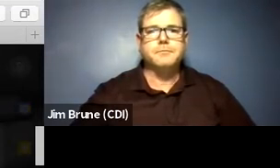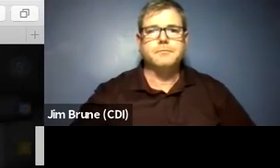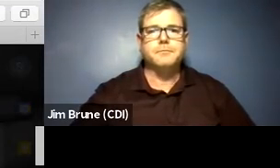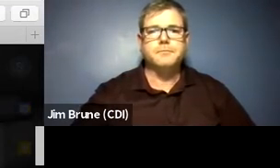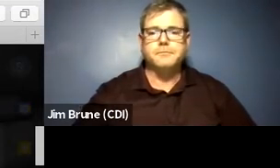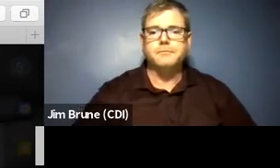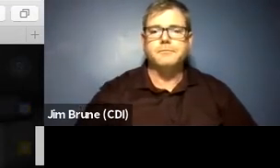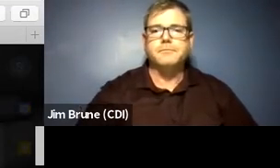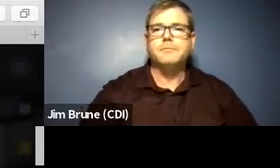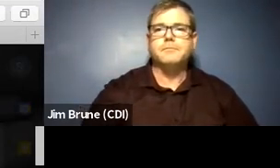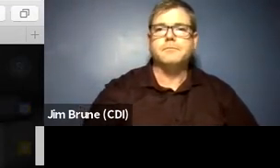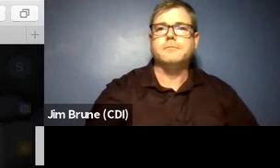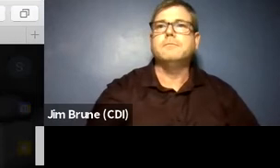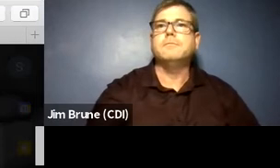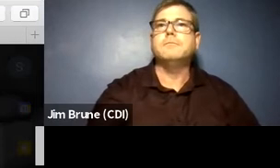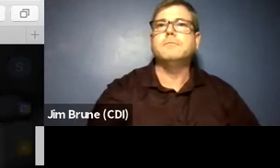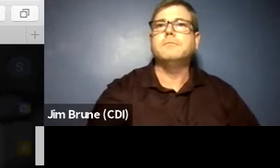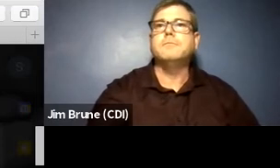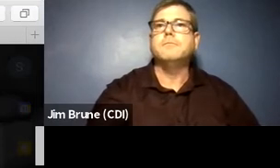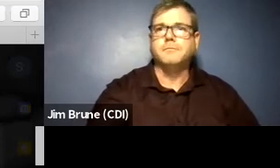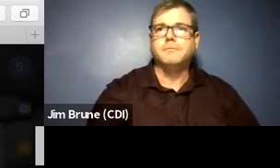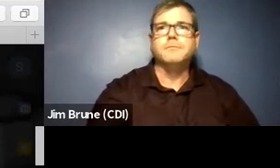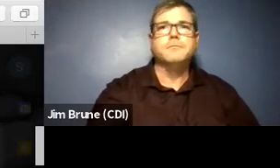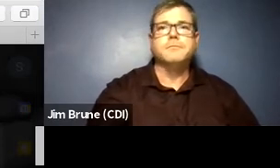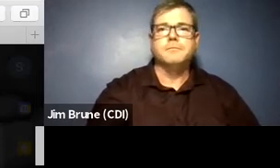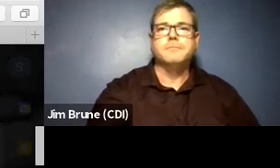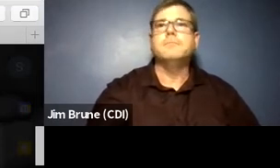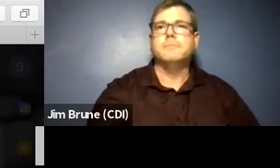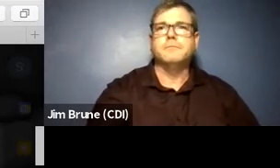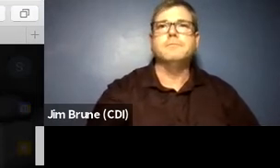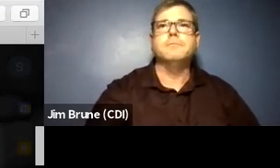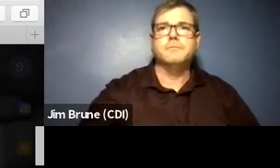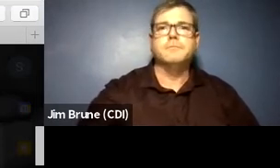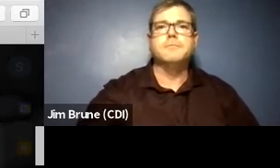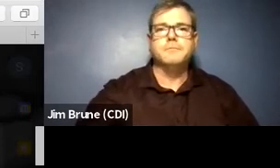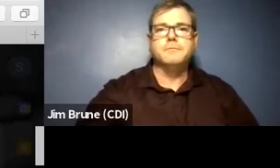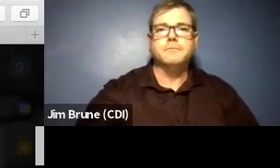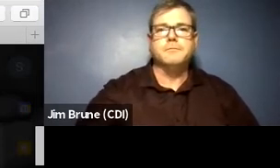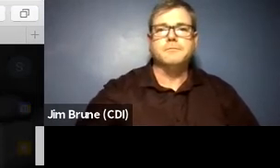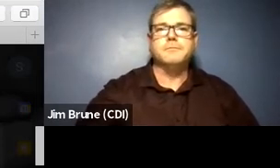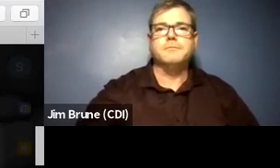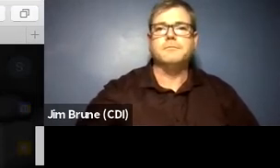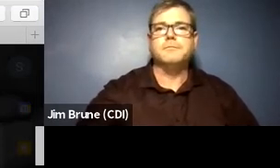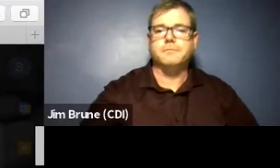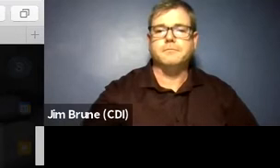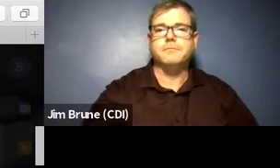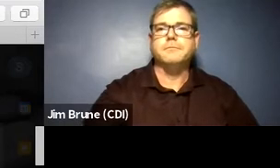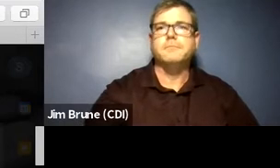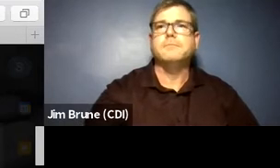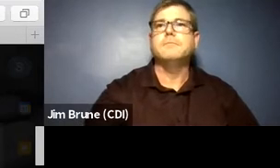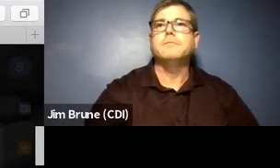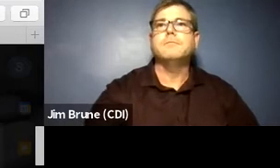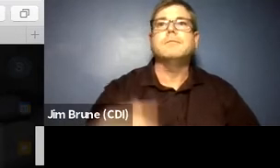Okay, so on the left are, you know, a lot of side effects, and they're kind of